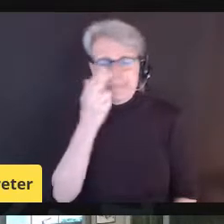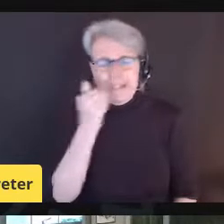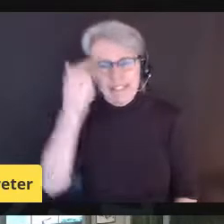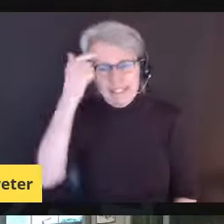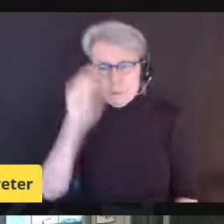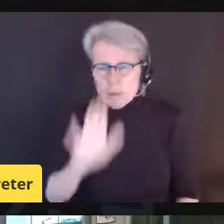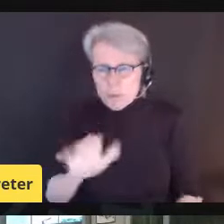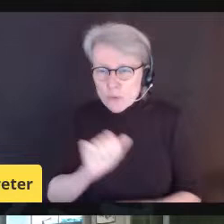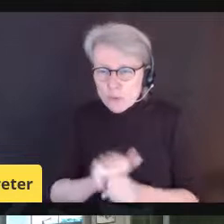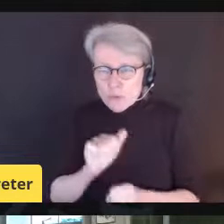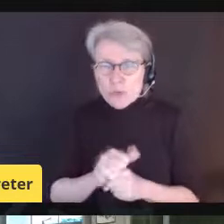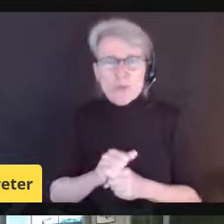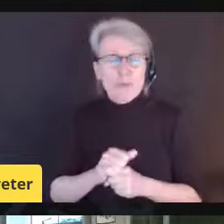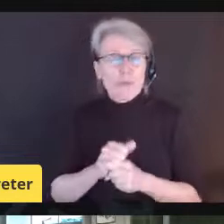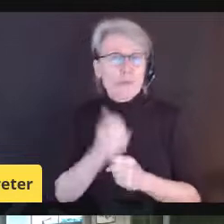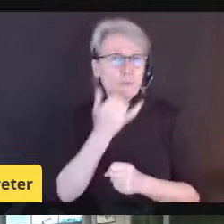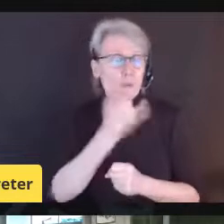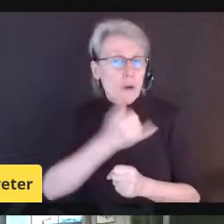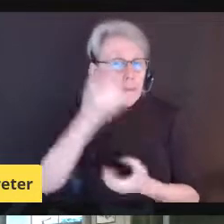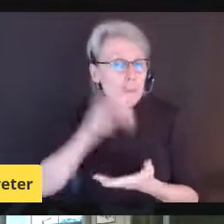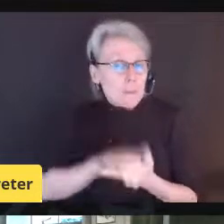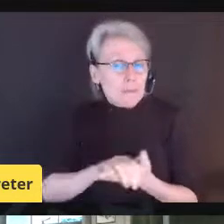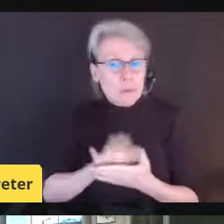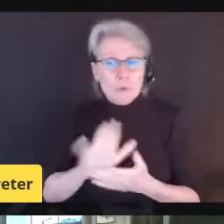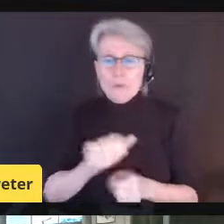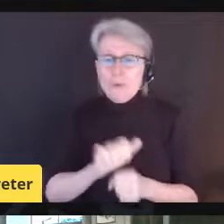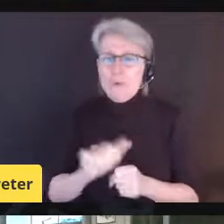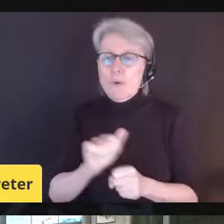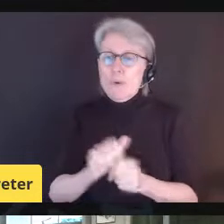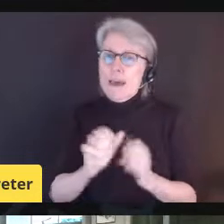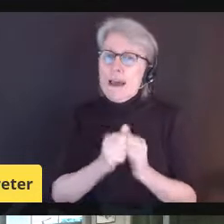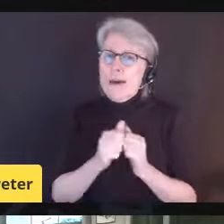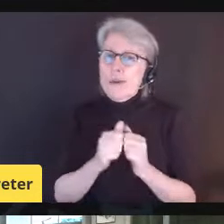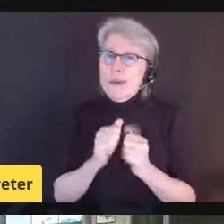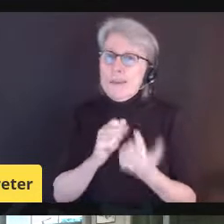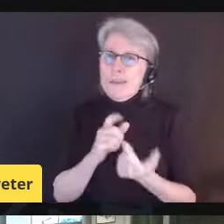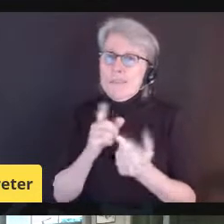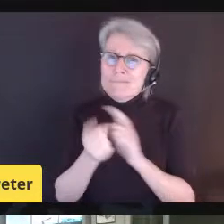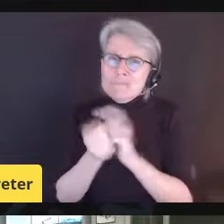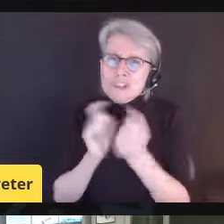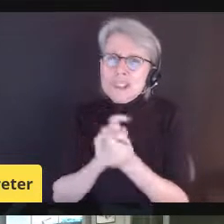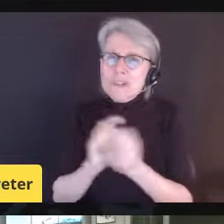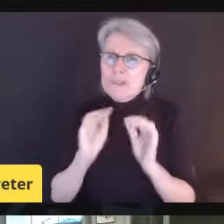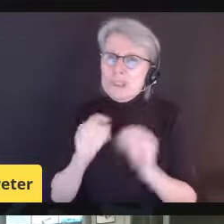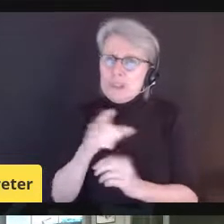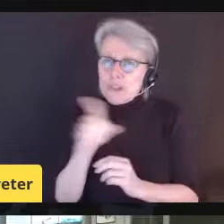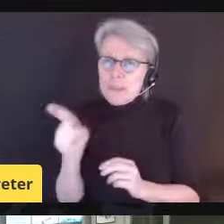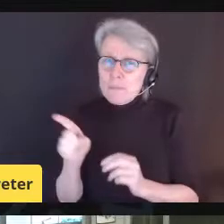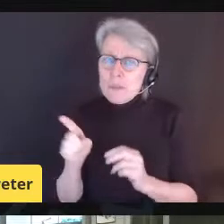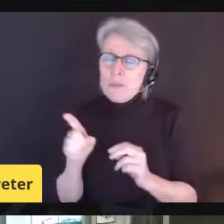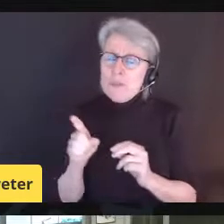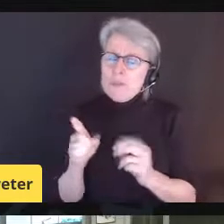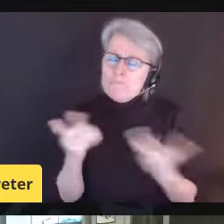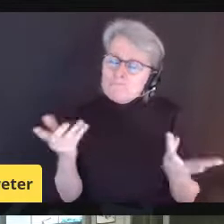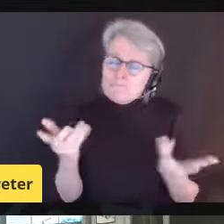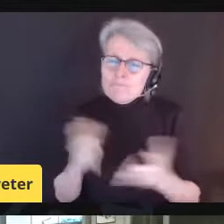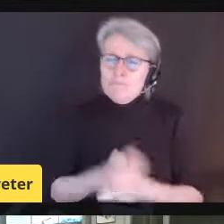have? And how do you think we can combat these misconceptions and communicate what you do more effectively?